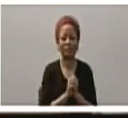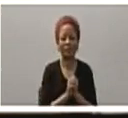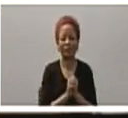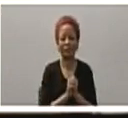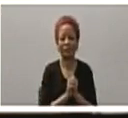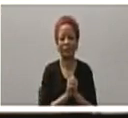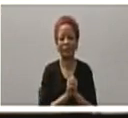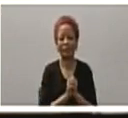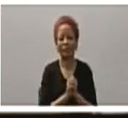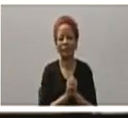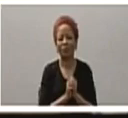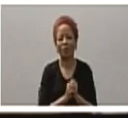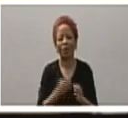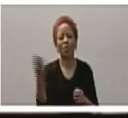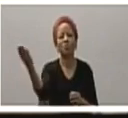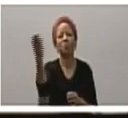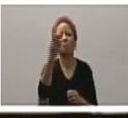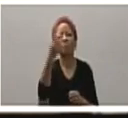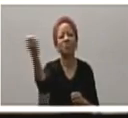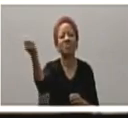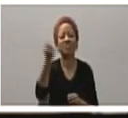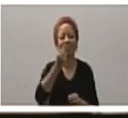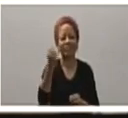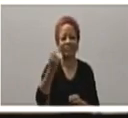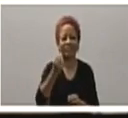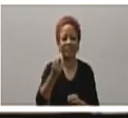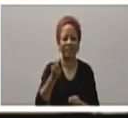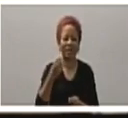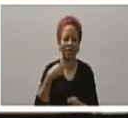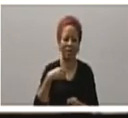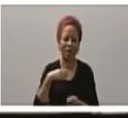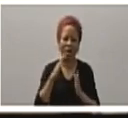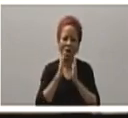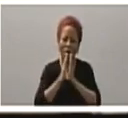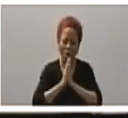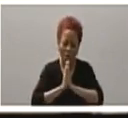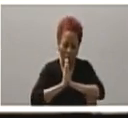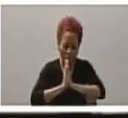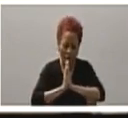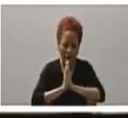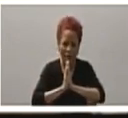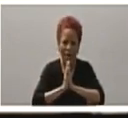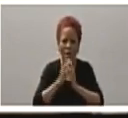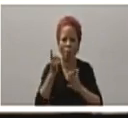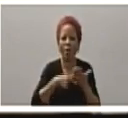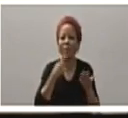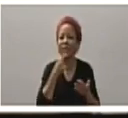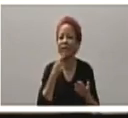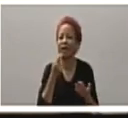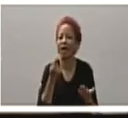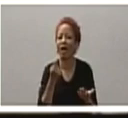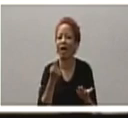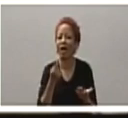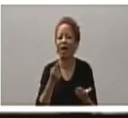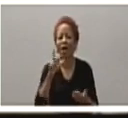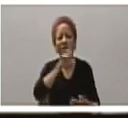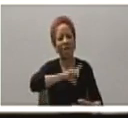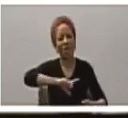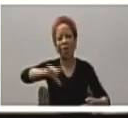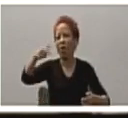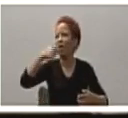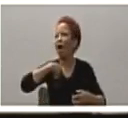And therefore, dear brothers and sisters, our prayer is not just, Lord, make me remain with